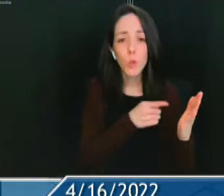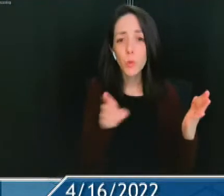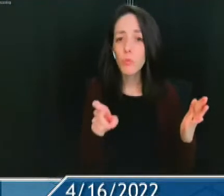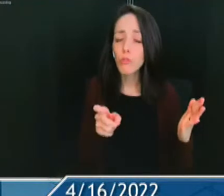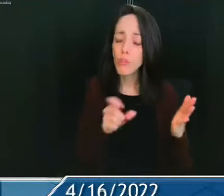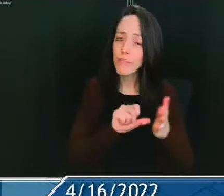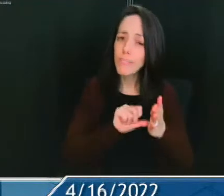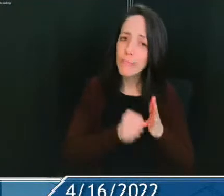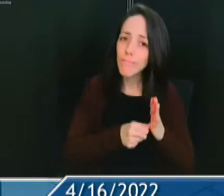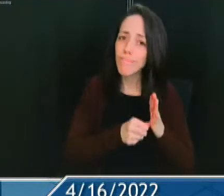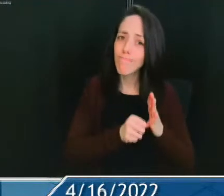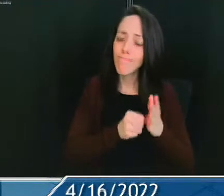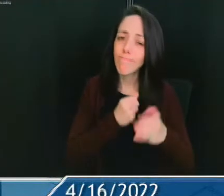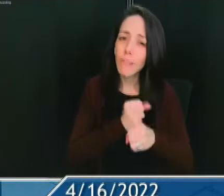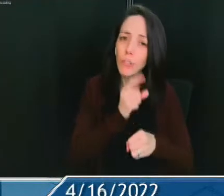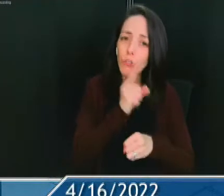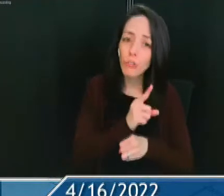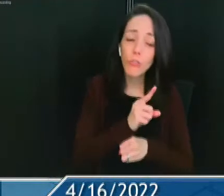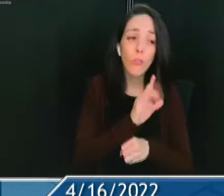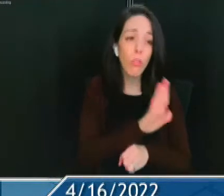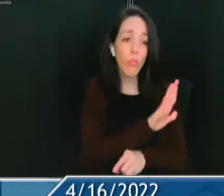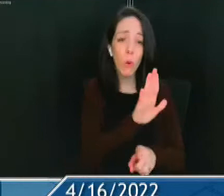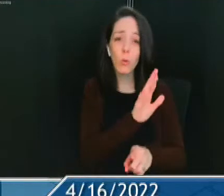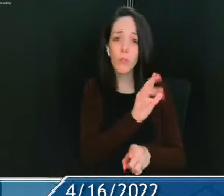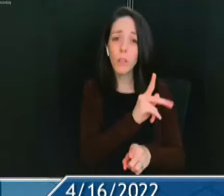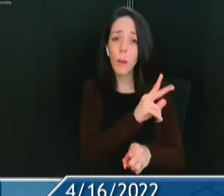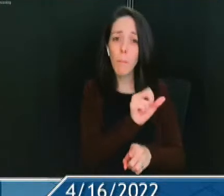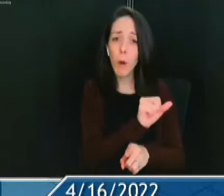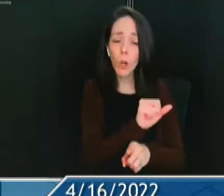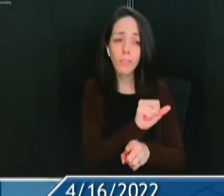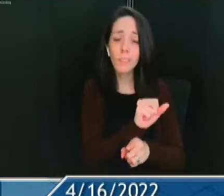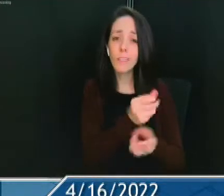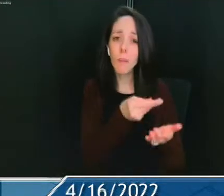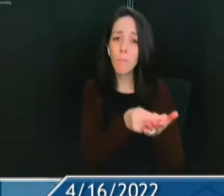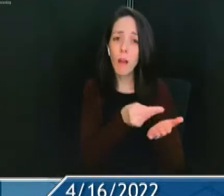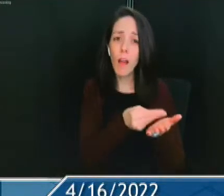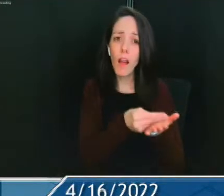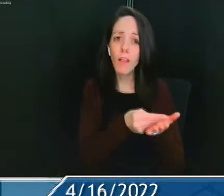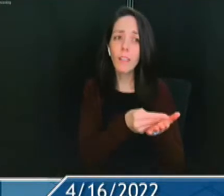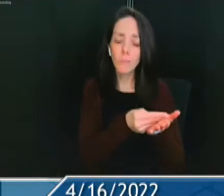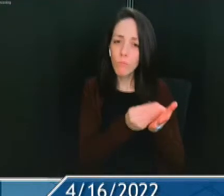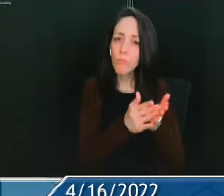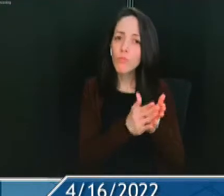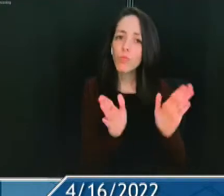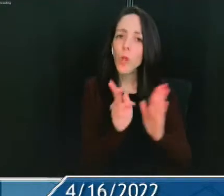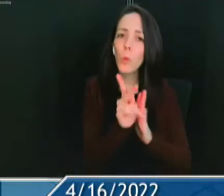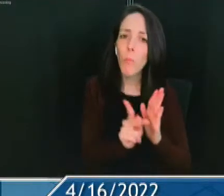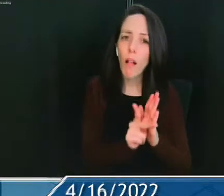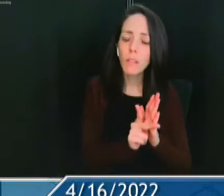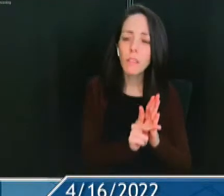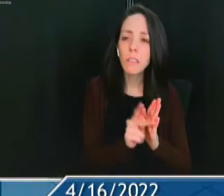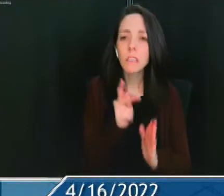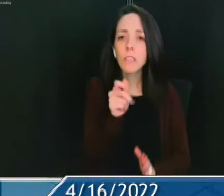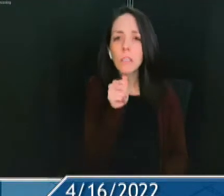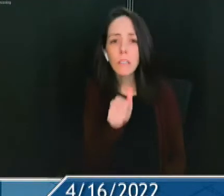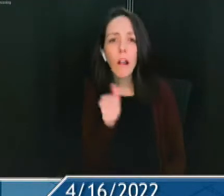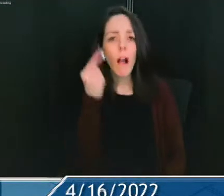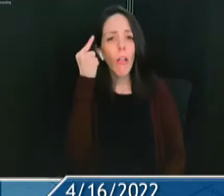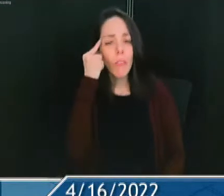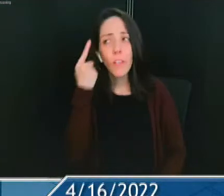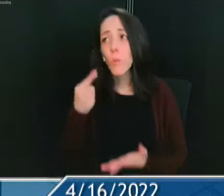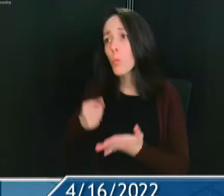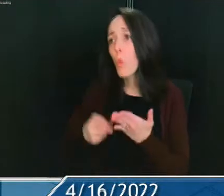of existing assets as a genuine policy priority rather than merely a rhetorical one. To provide parks